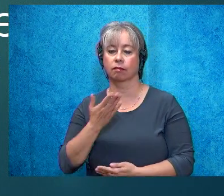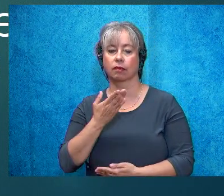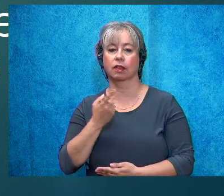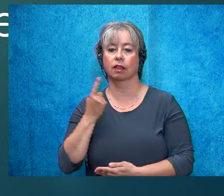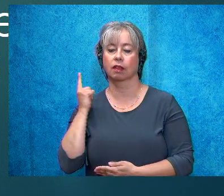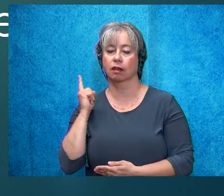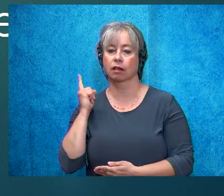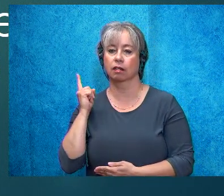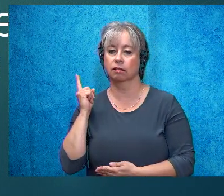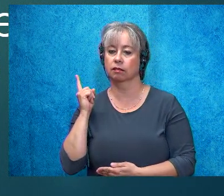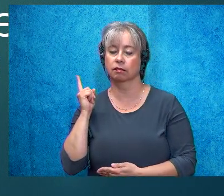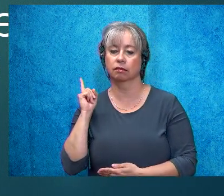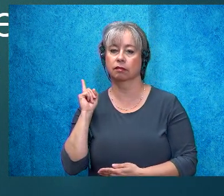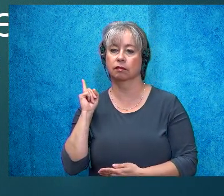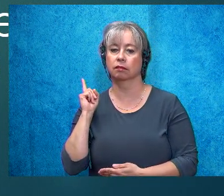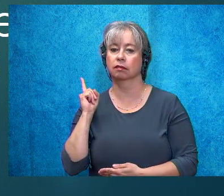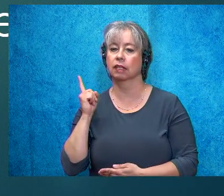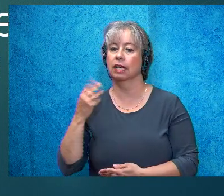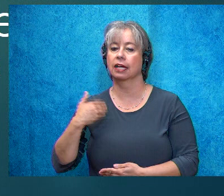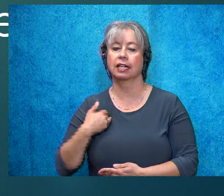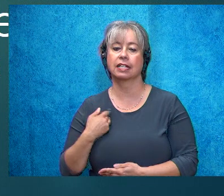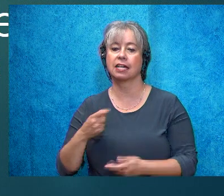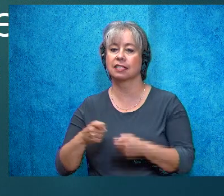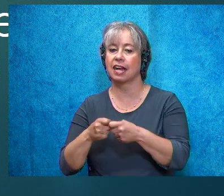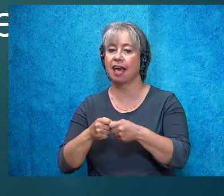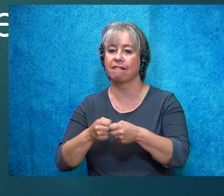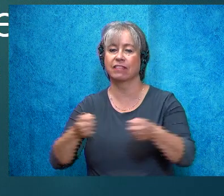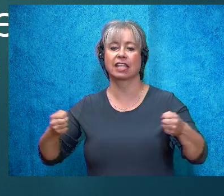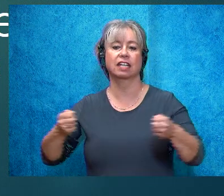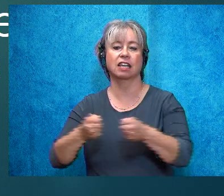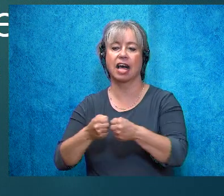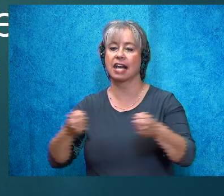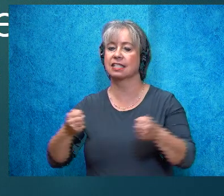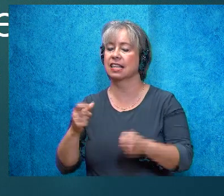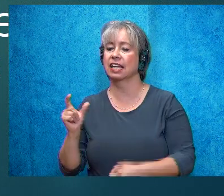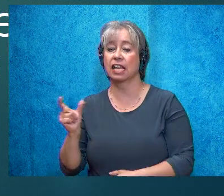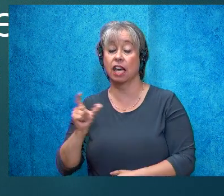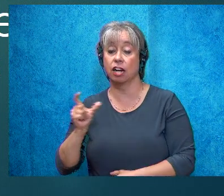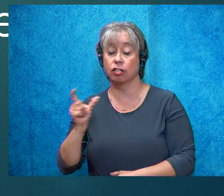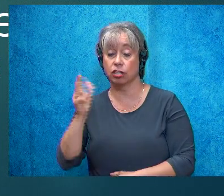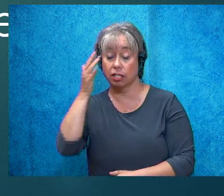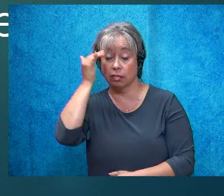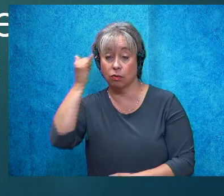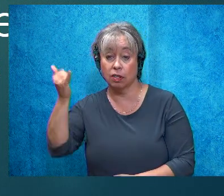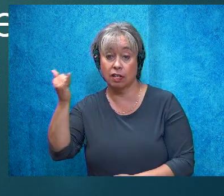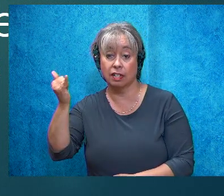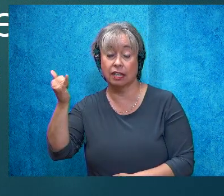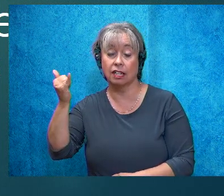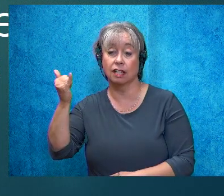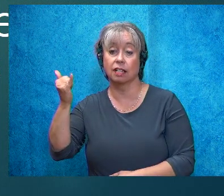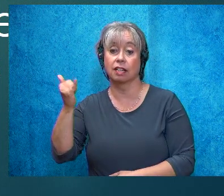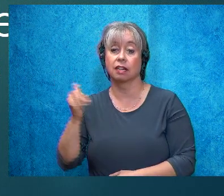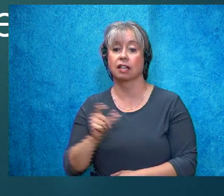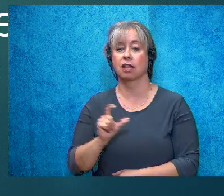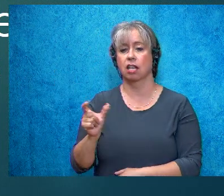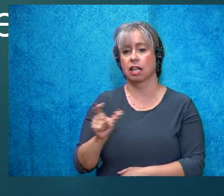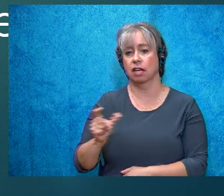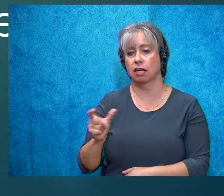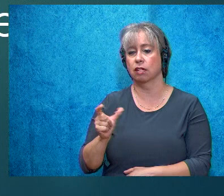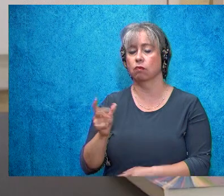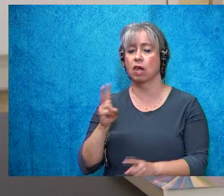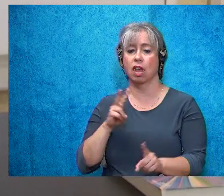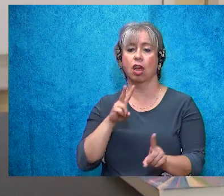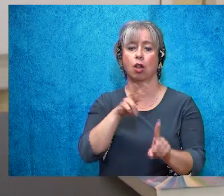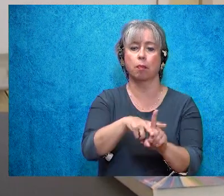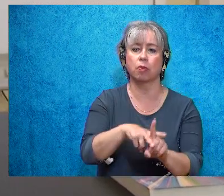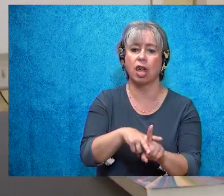does not have any elastic potential energy yet. Because if you remember, energy is applied over